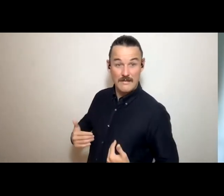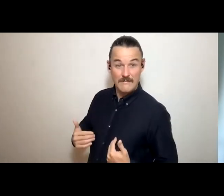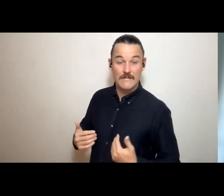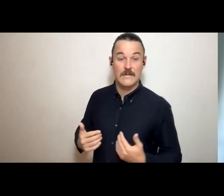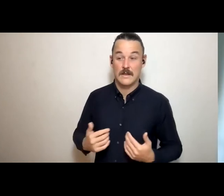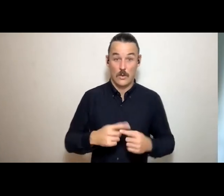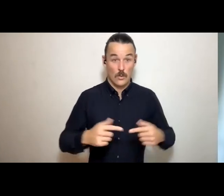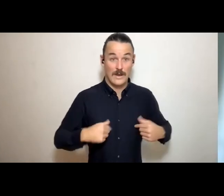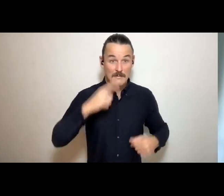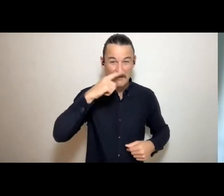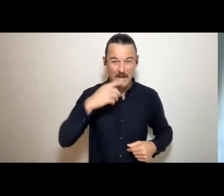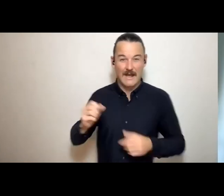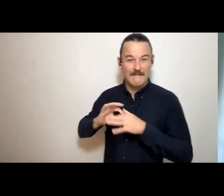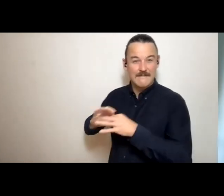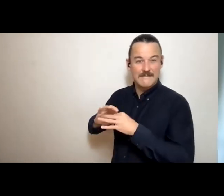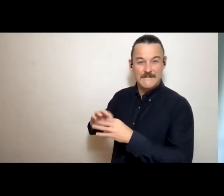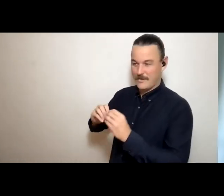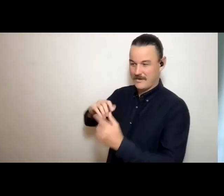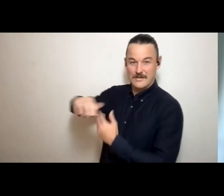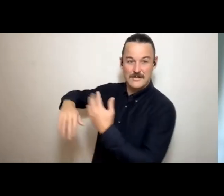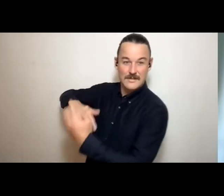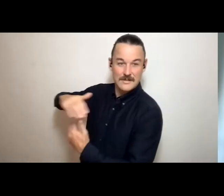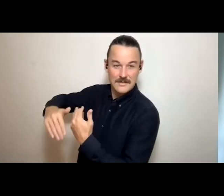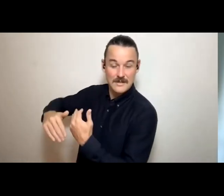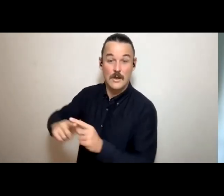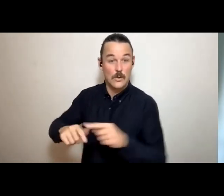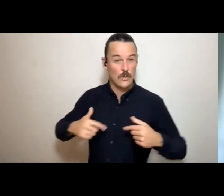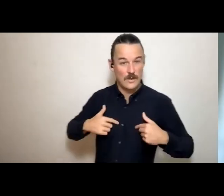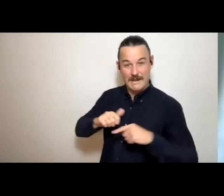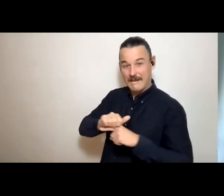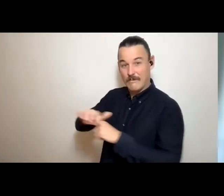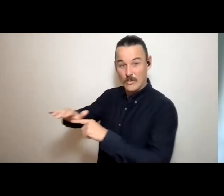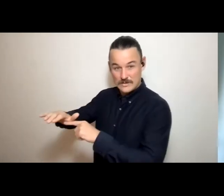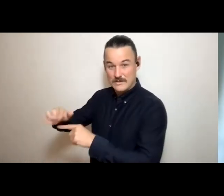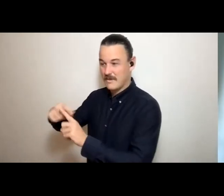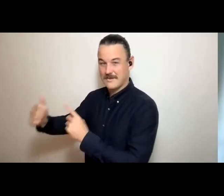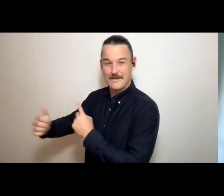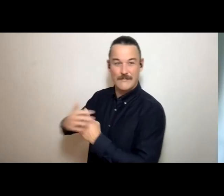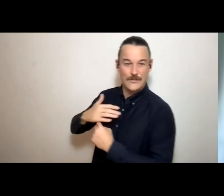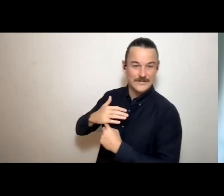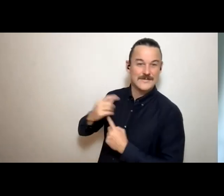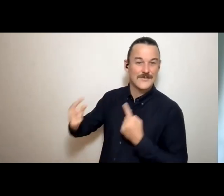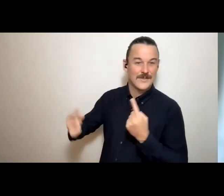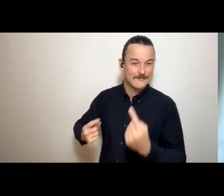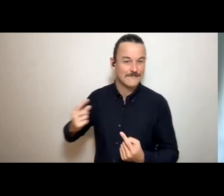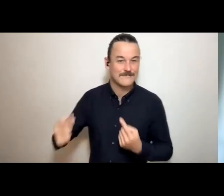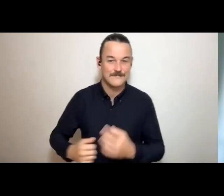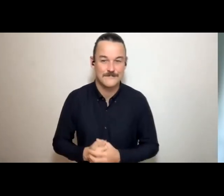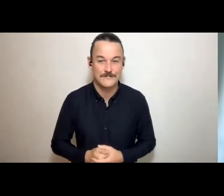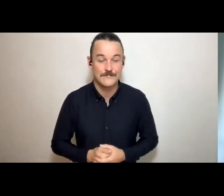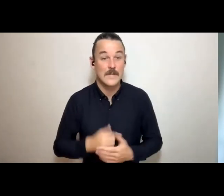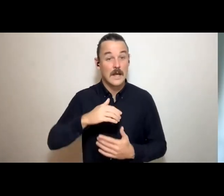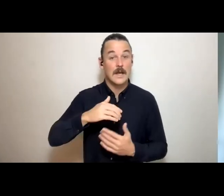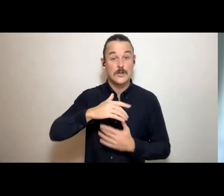objects, individual and society, influence and are influenced by each other. Sociology can